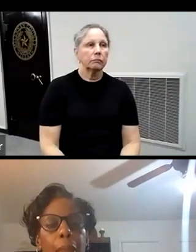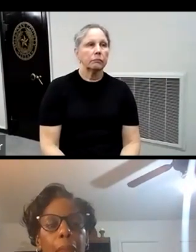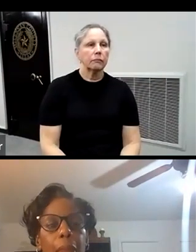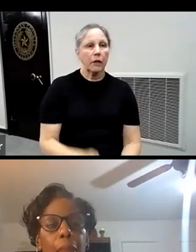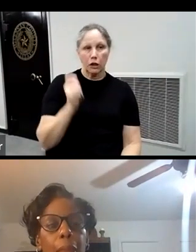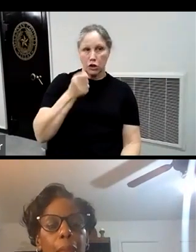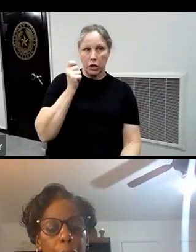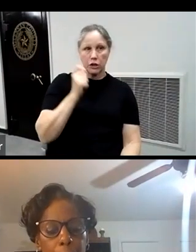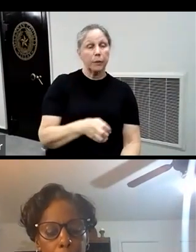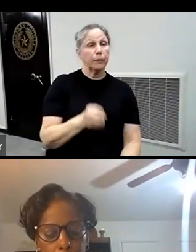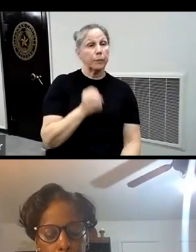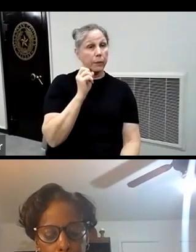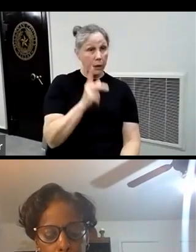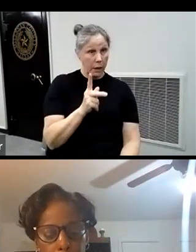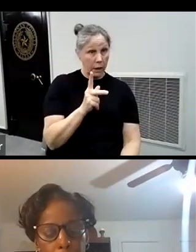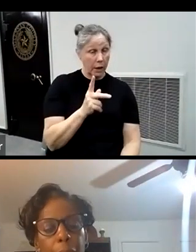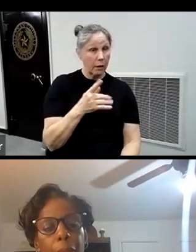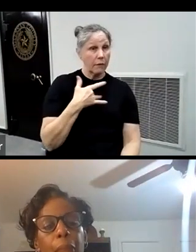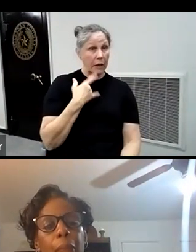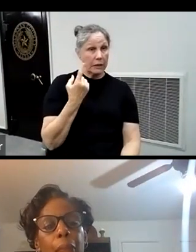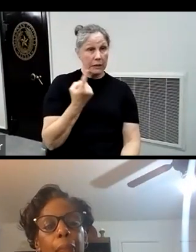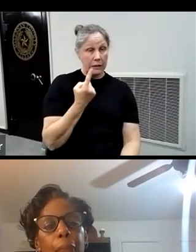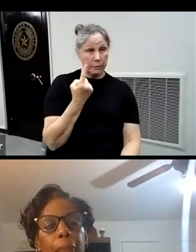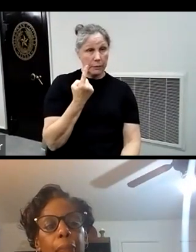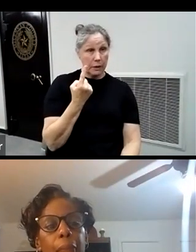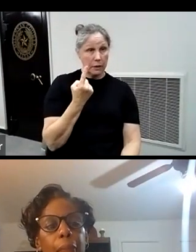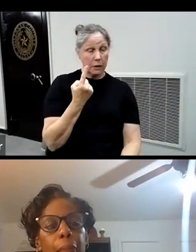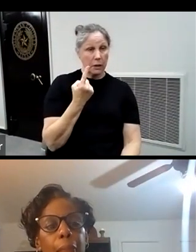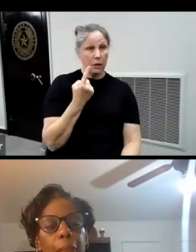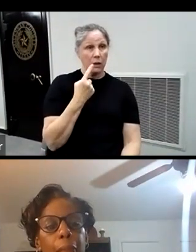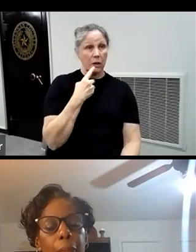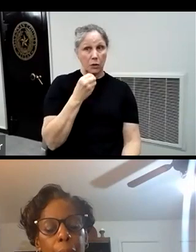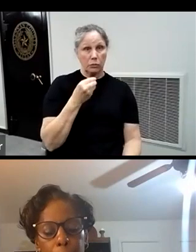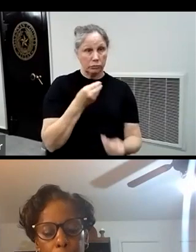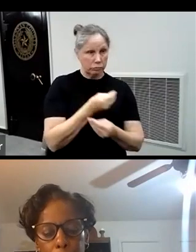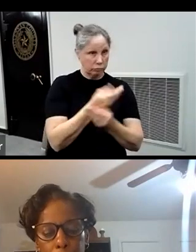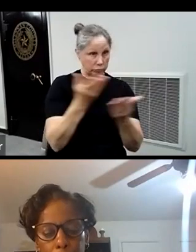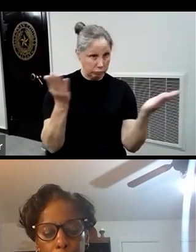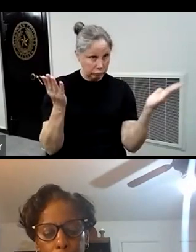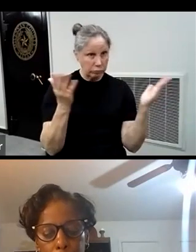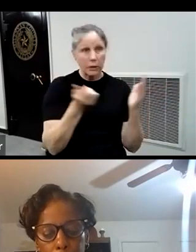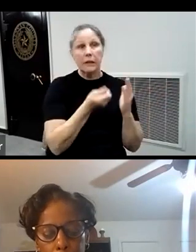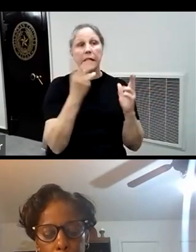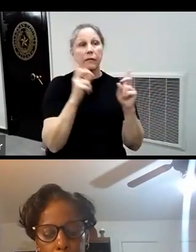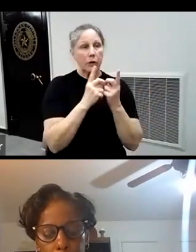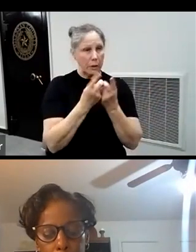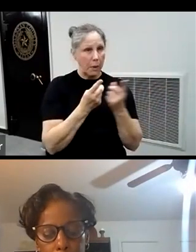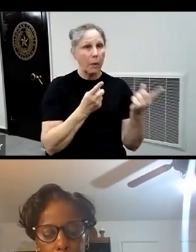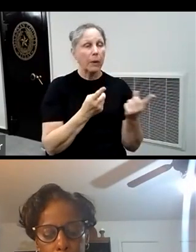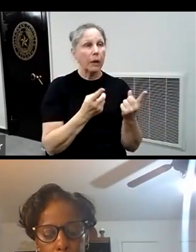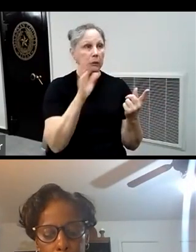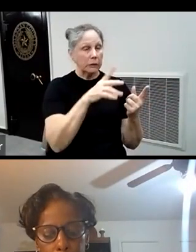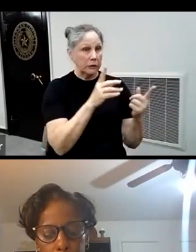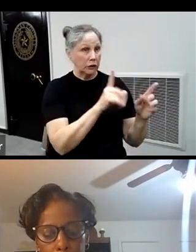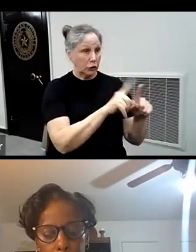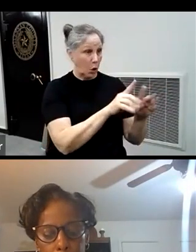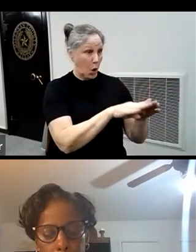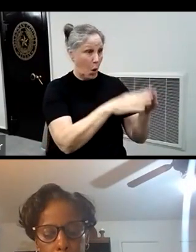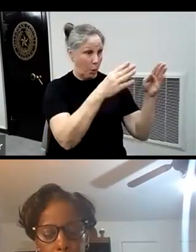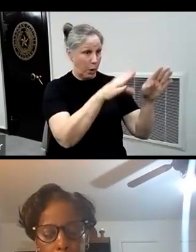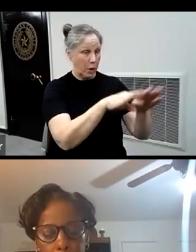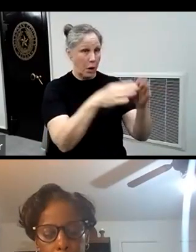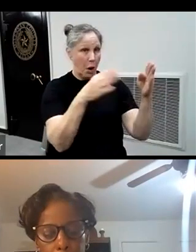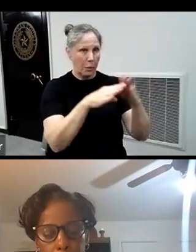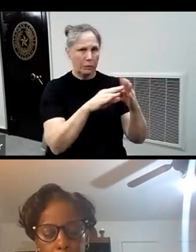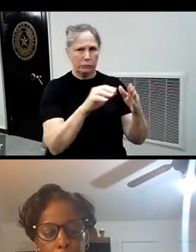Okay, we felt like we need to have something to give guidance. We've had several departments that started opening